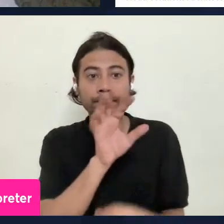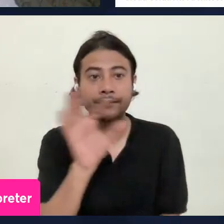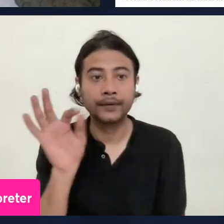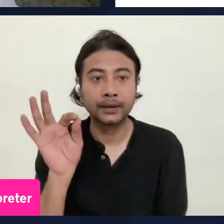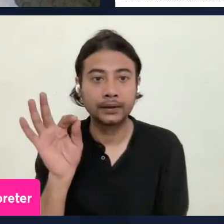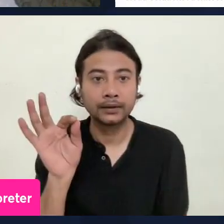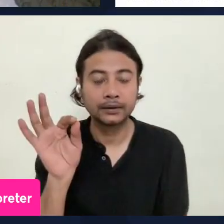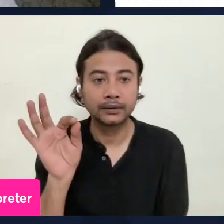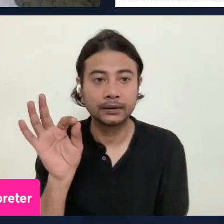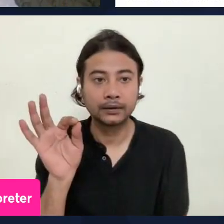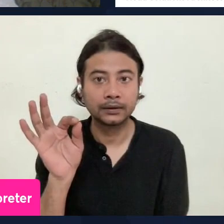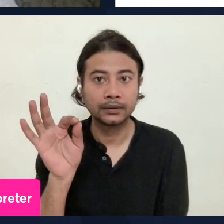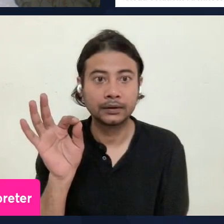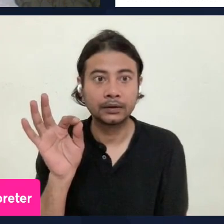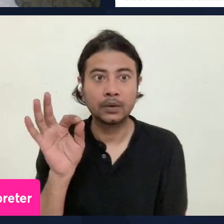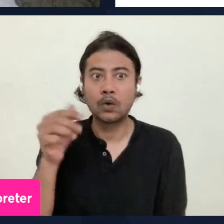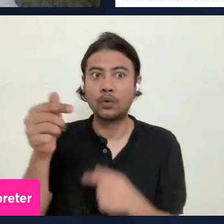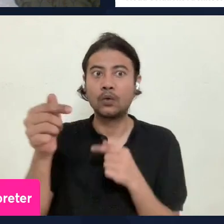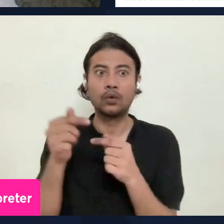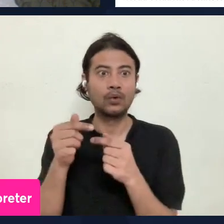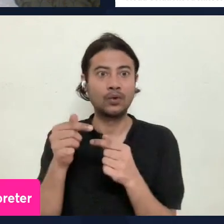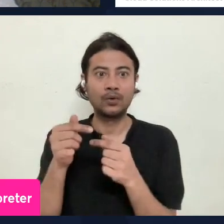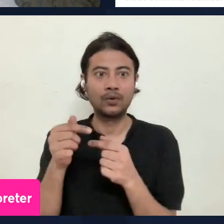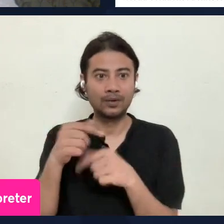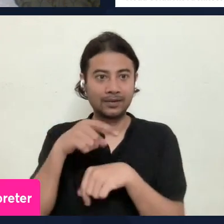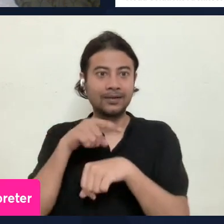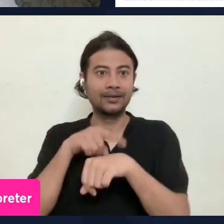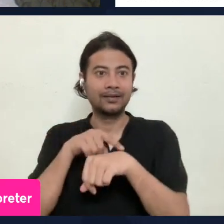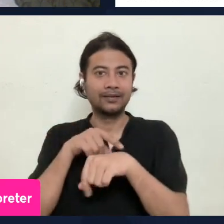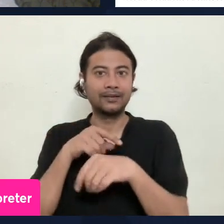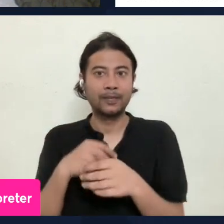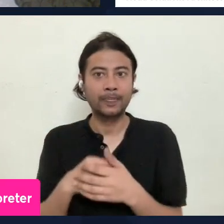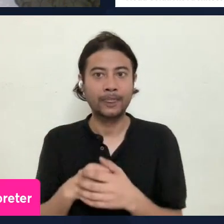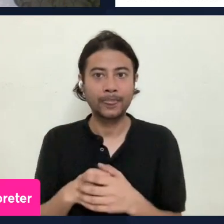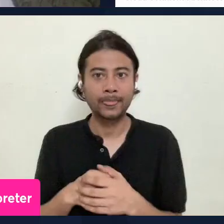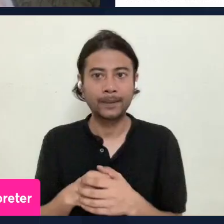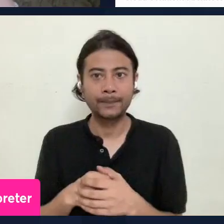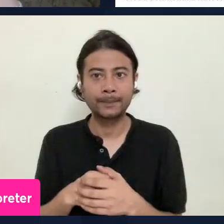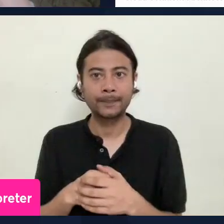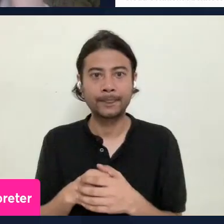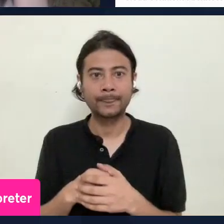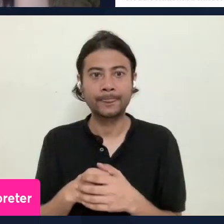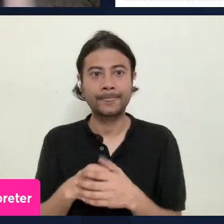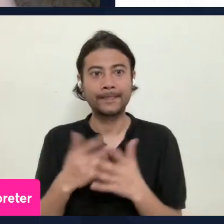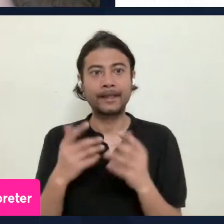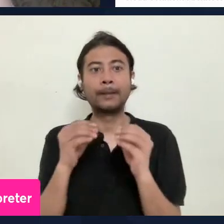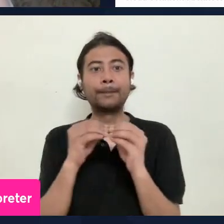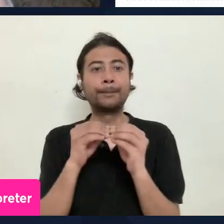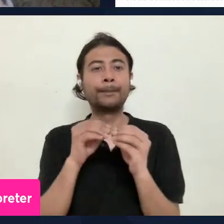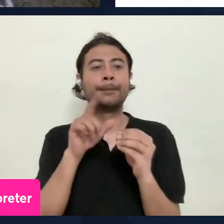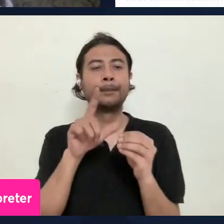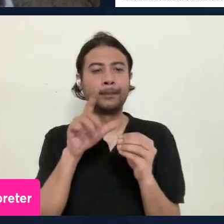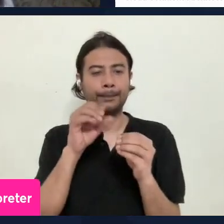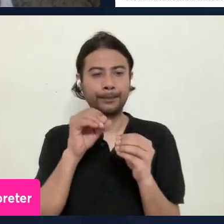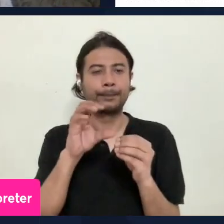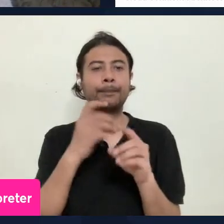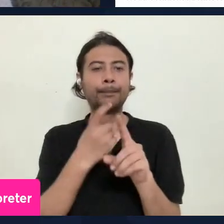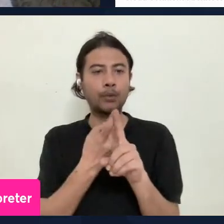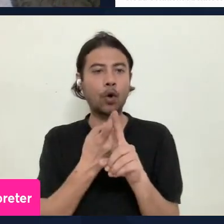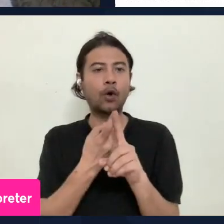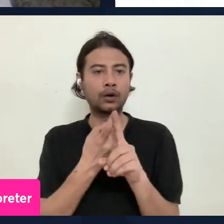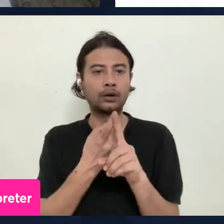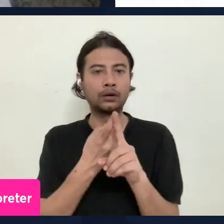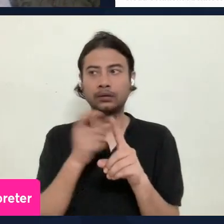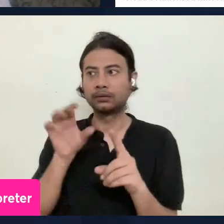And the ANF migration assistant, again, it's based on NetApp SnapMirror. It's block level, much, much more efficient, and can really